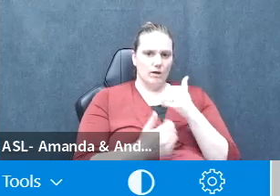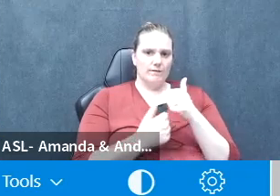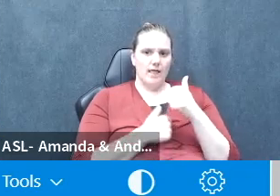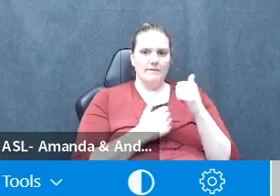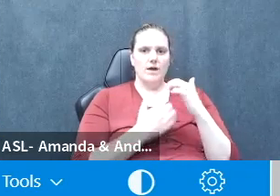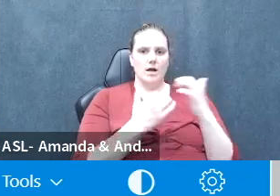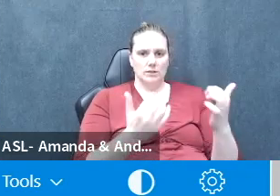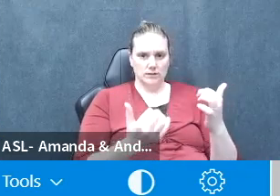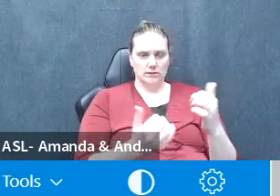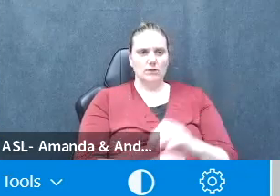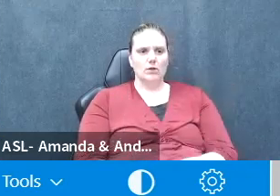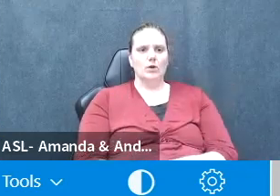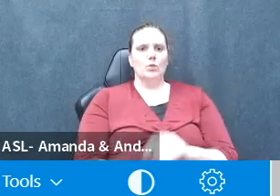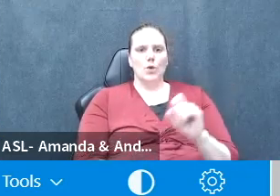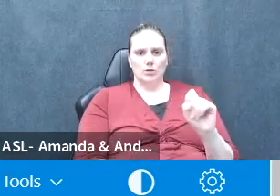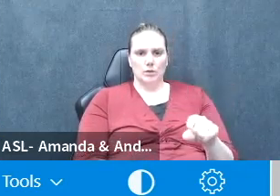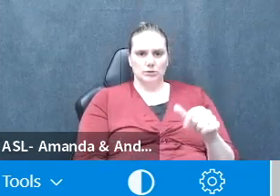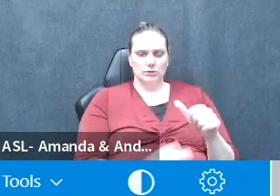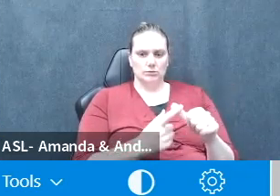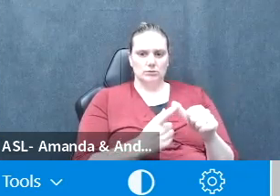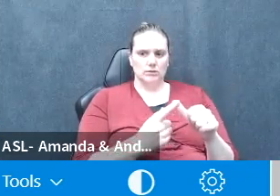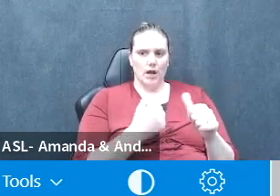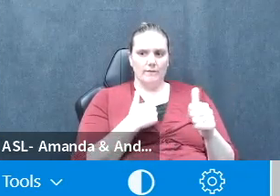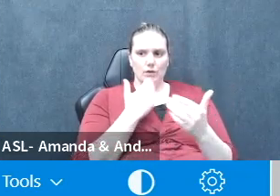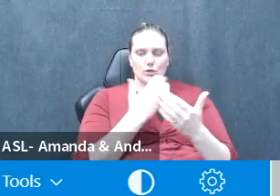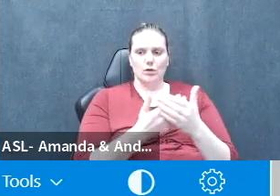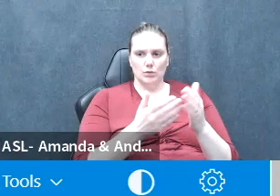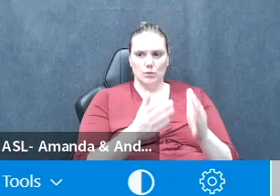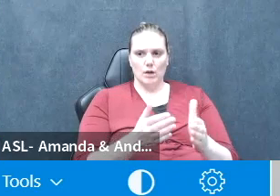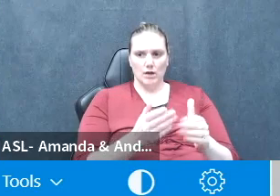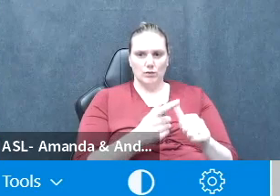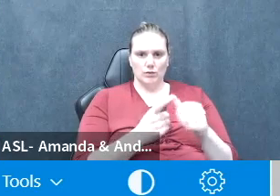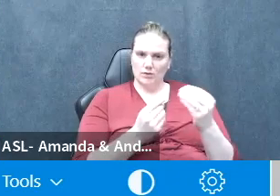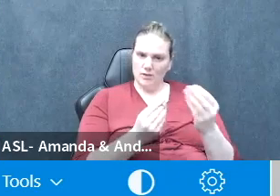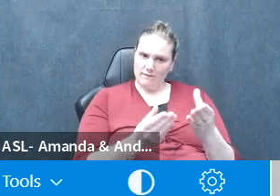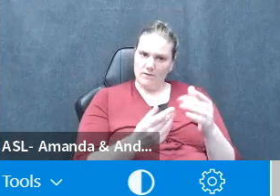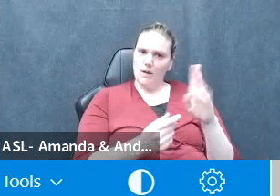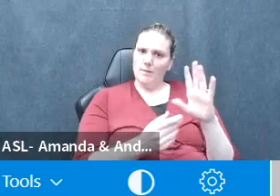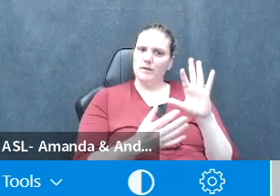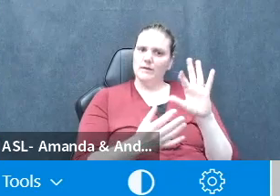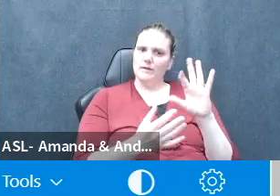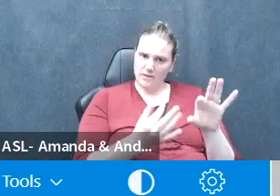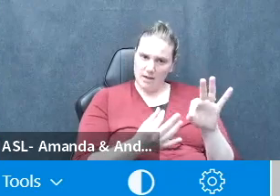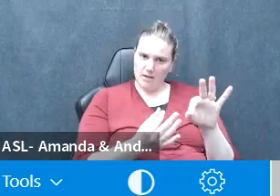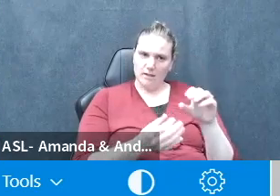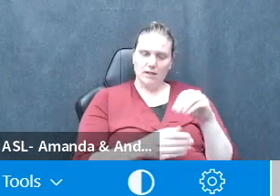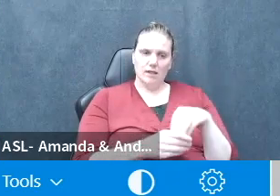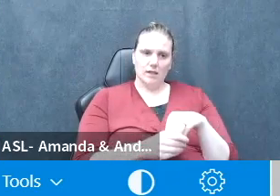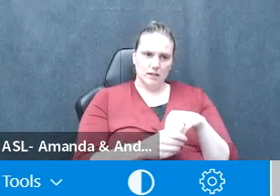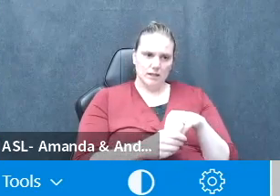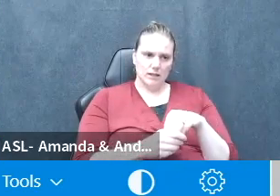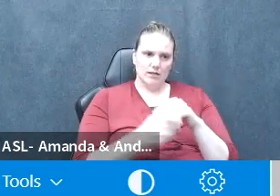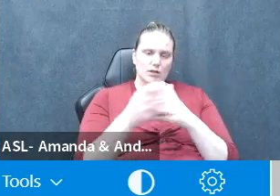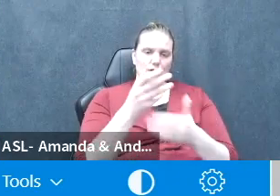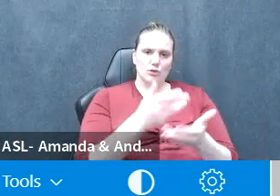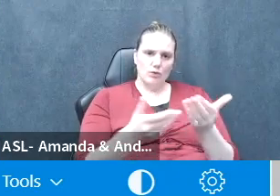audience. So one question would be, is there a good way to give public input in like